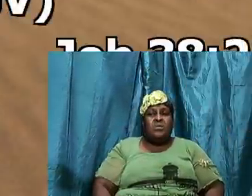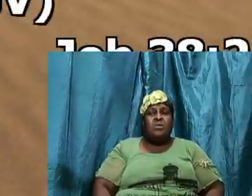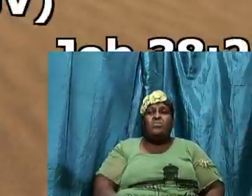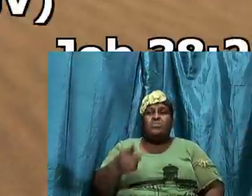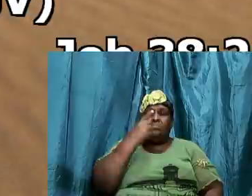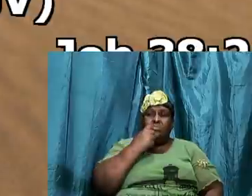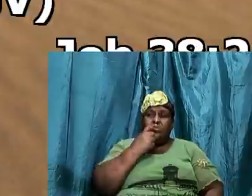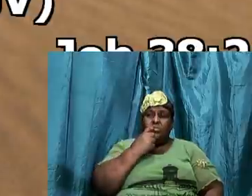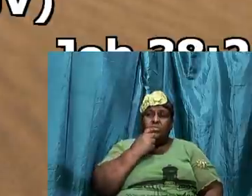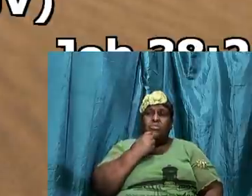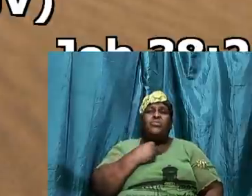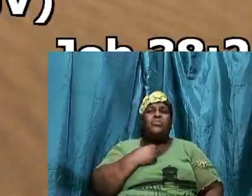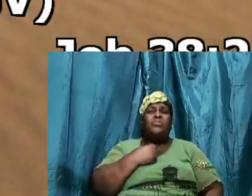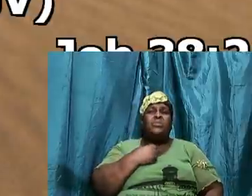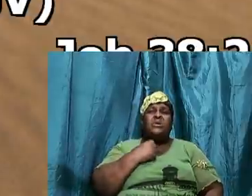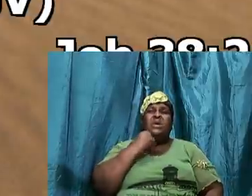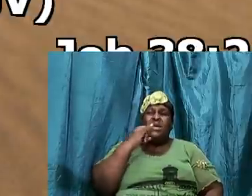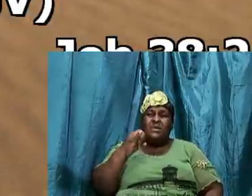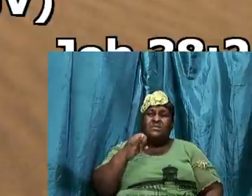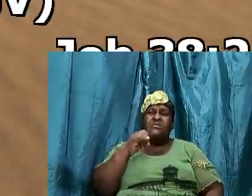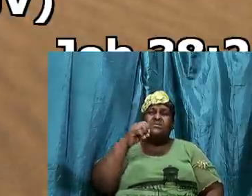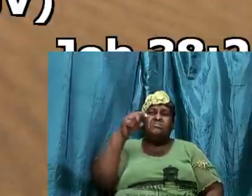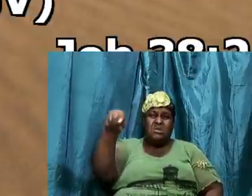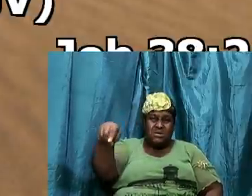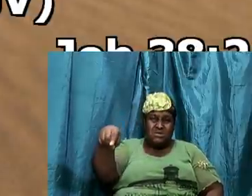who is this